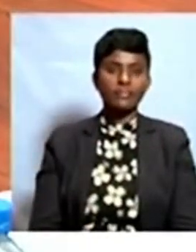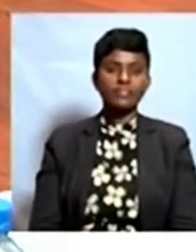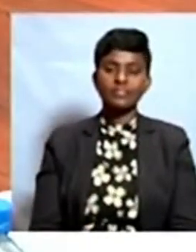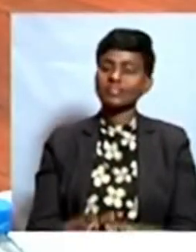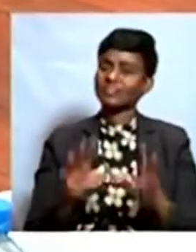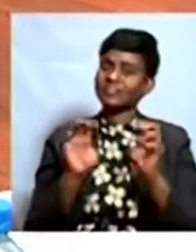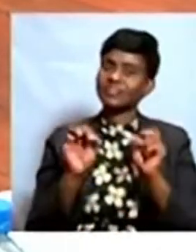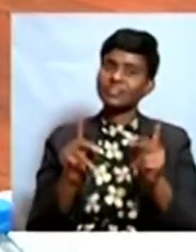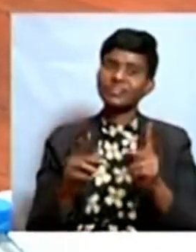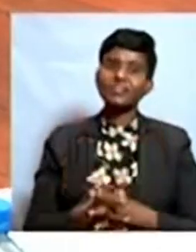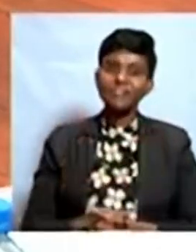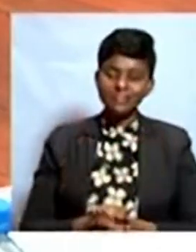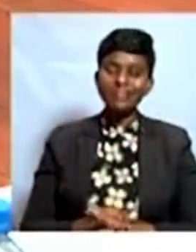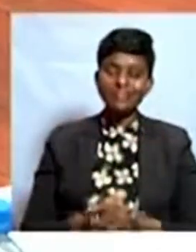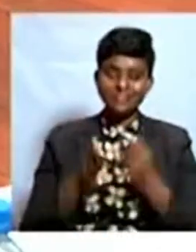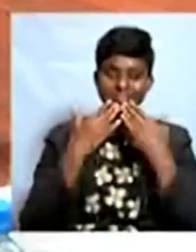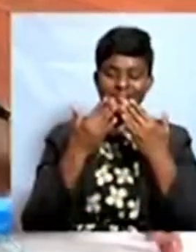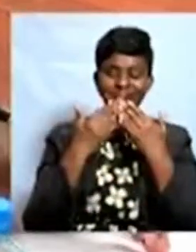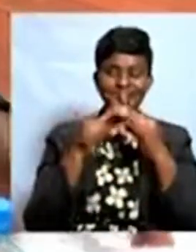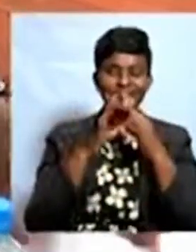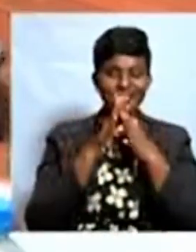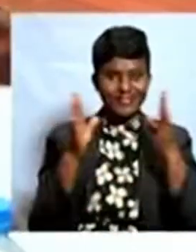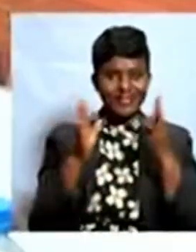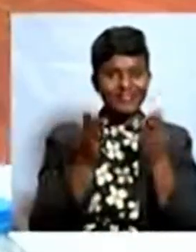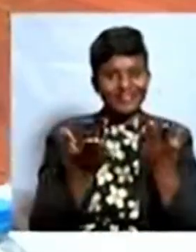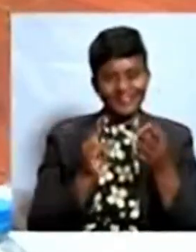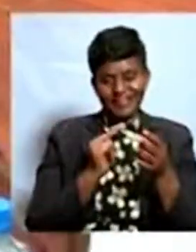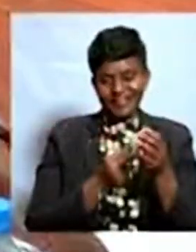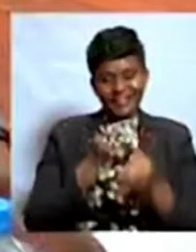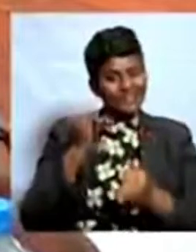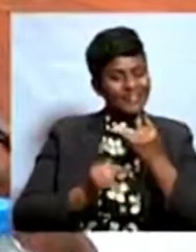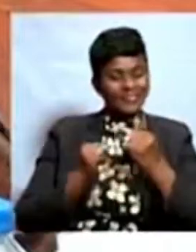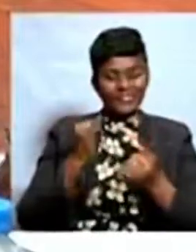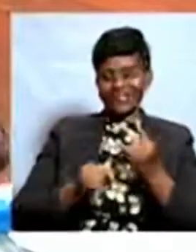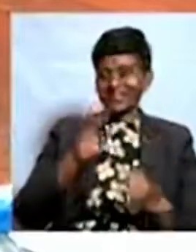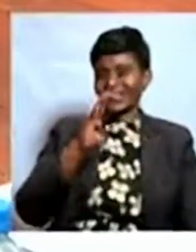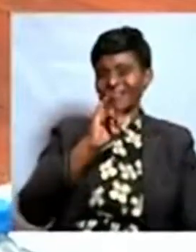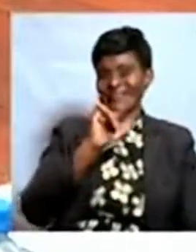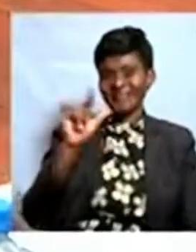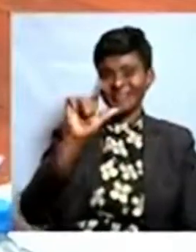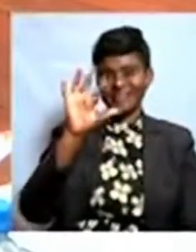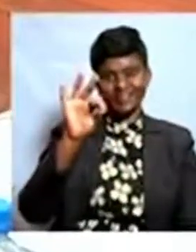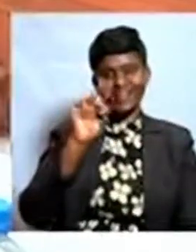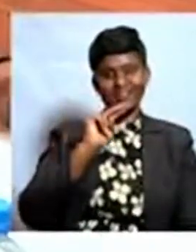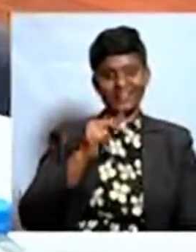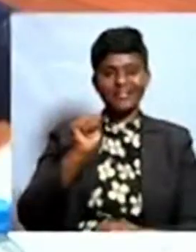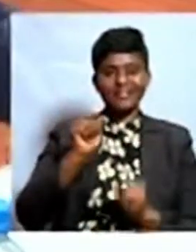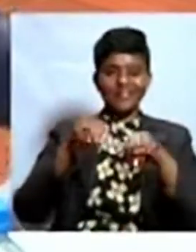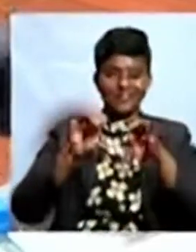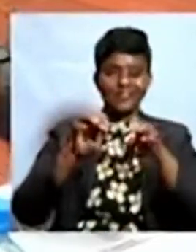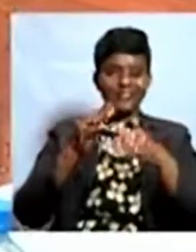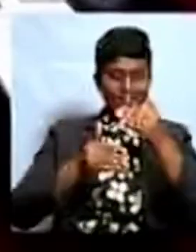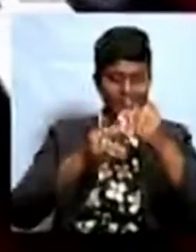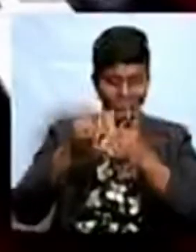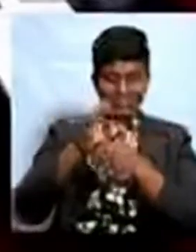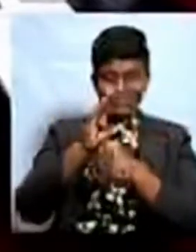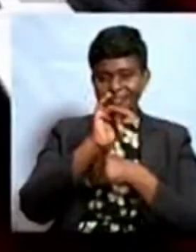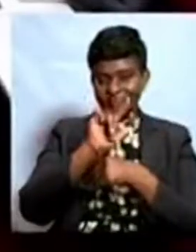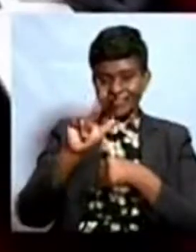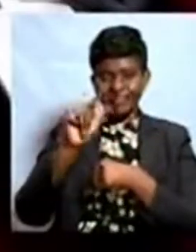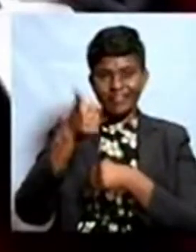Okay. Thank you so much. We are done with Bill 9. We can proceed to Bill 10.